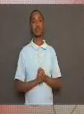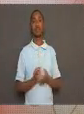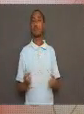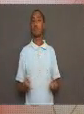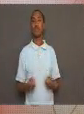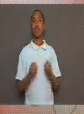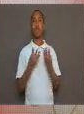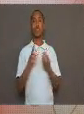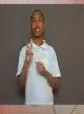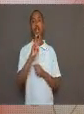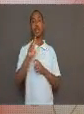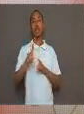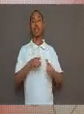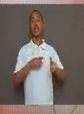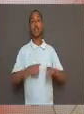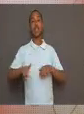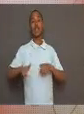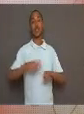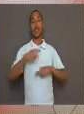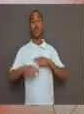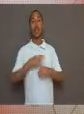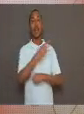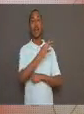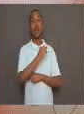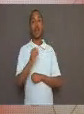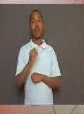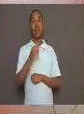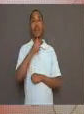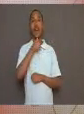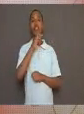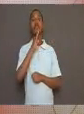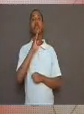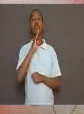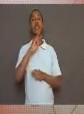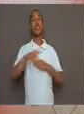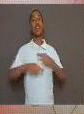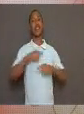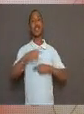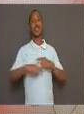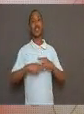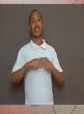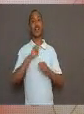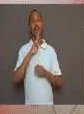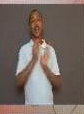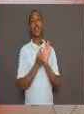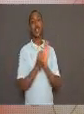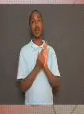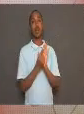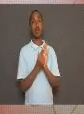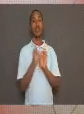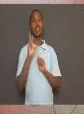Most double displacement reactions and acid-base reactions are examples